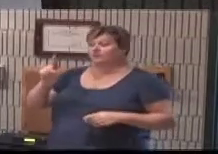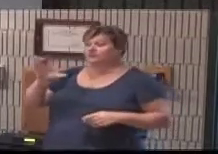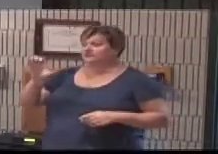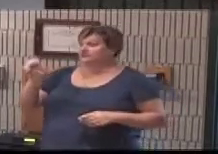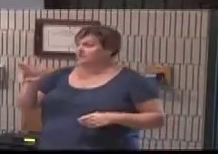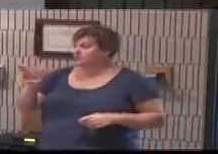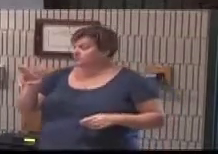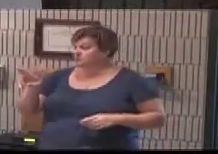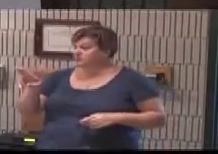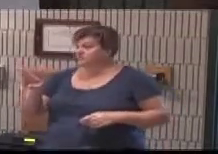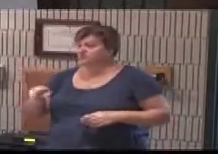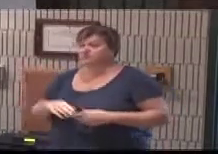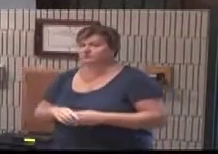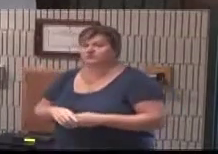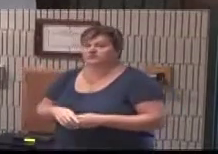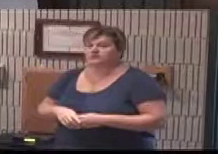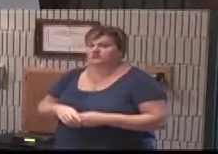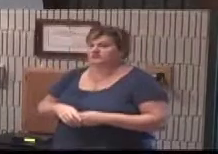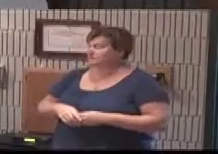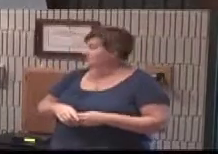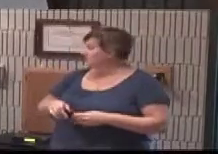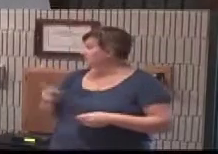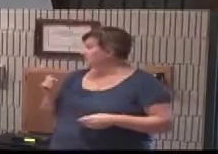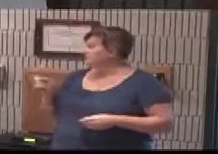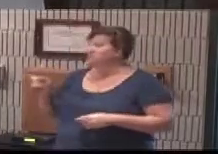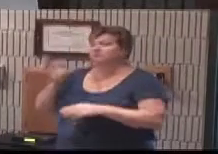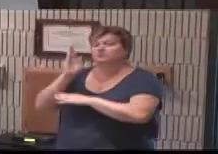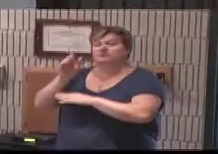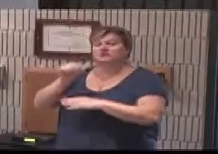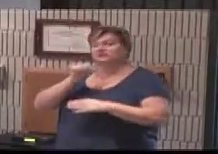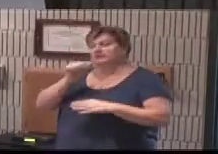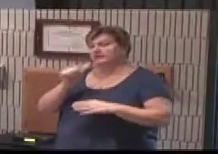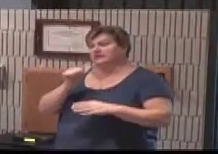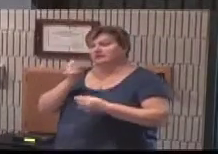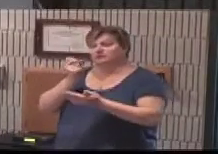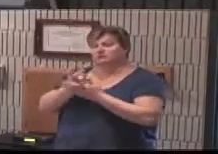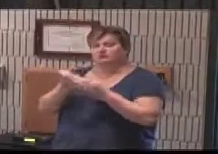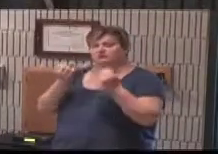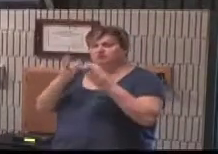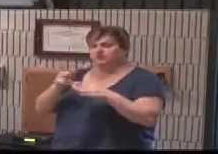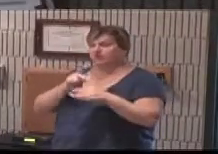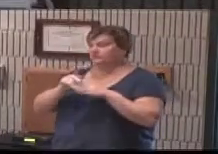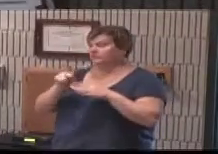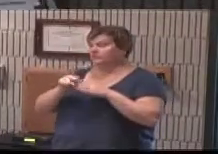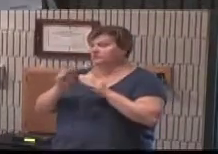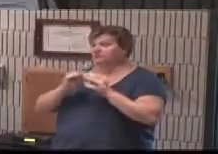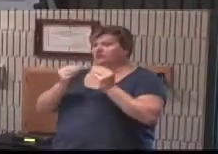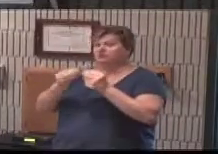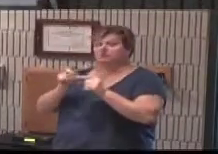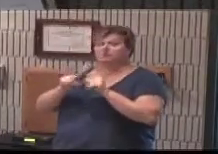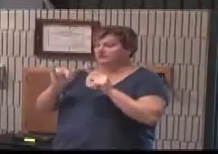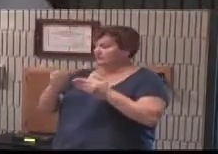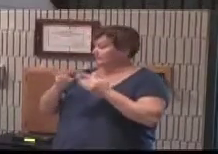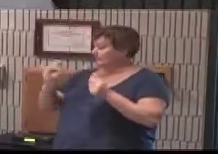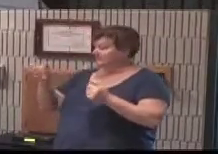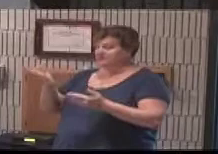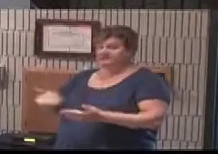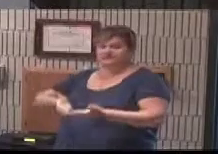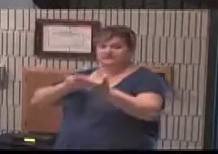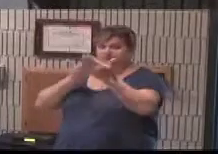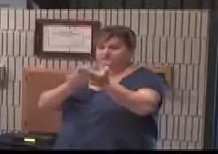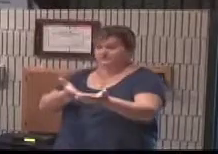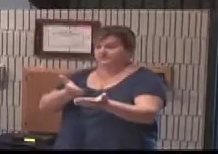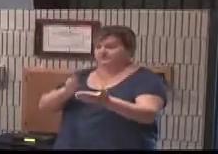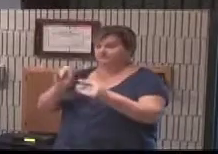This presentation hasn't been approved by any professional organization, but this is the type of thing you can submit